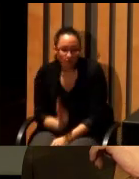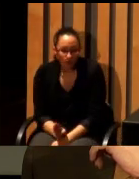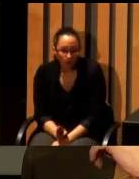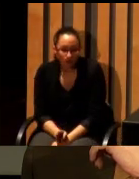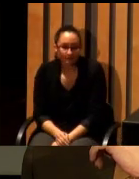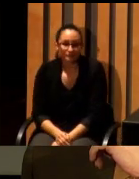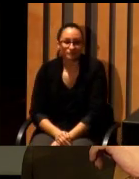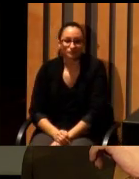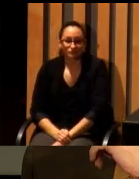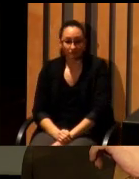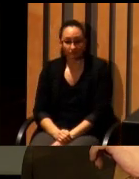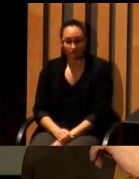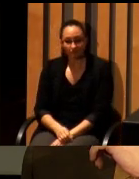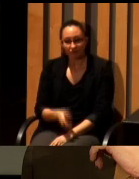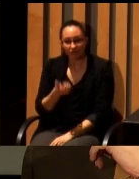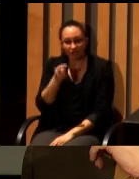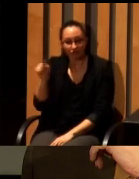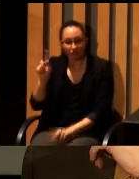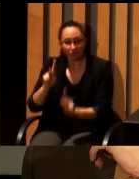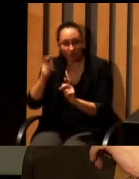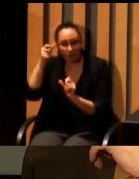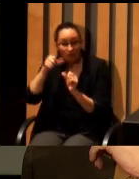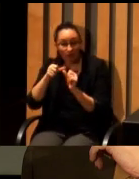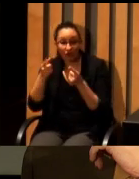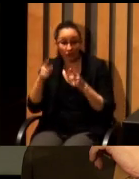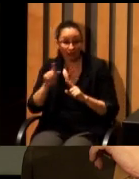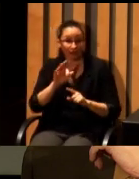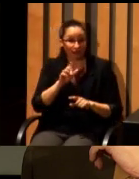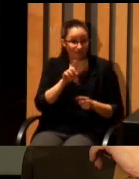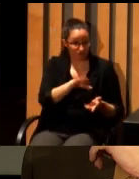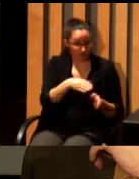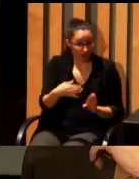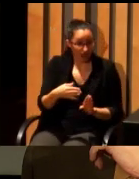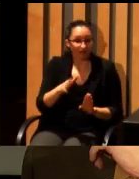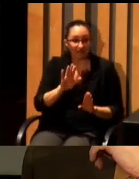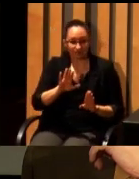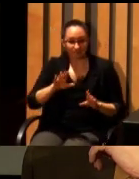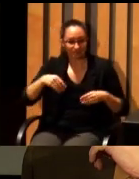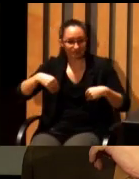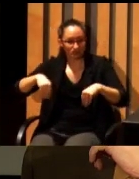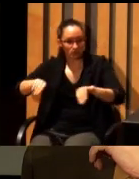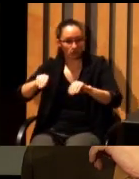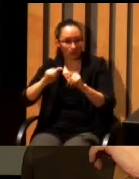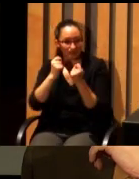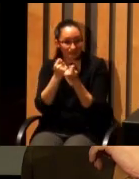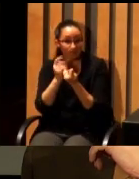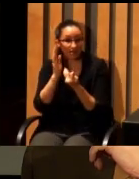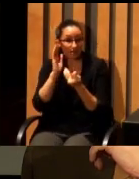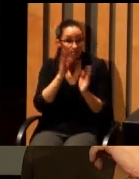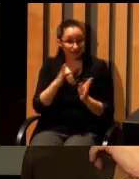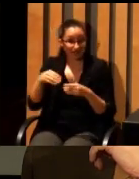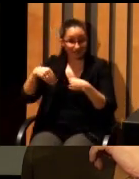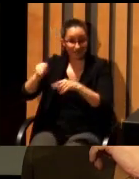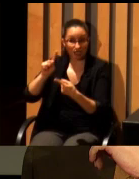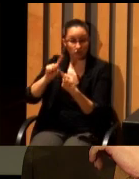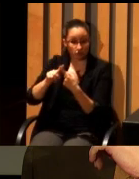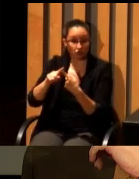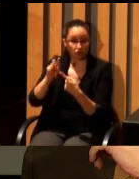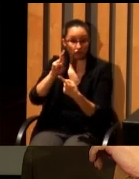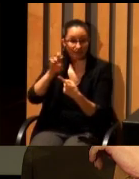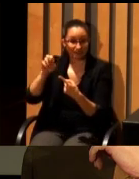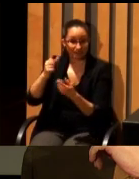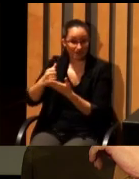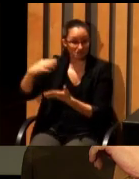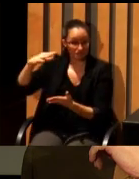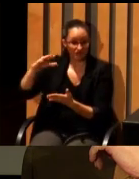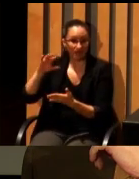Few will recall that when Cook's estate sold the team, it was originally to be sold to real estate magnate Howard Milstein and his